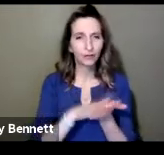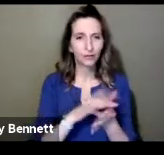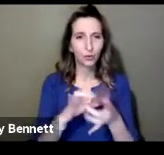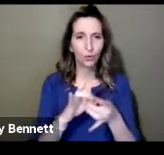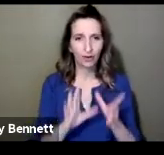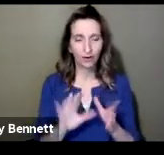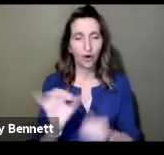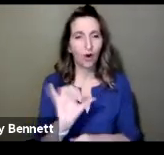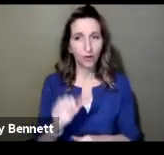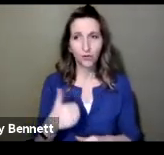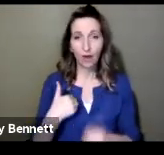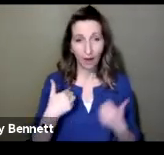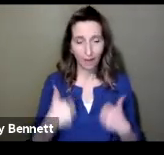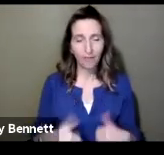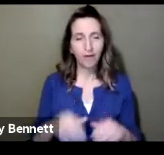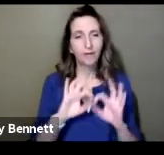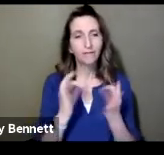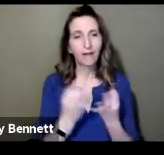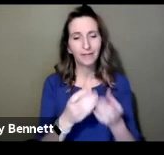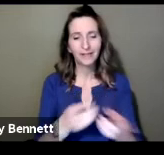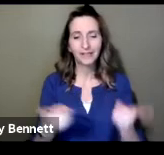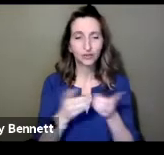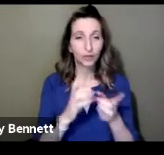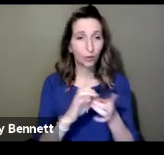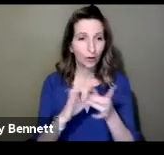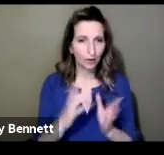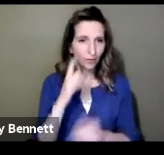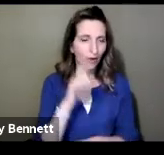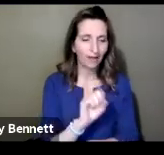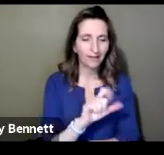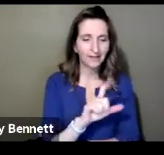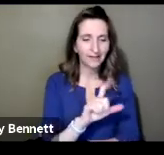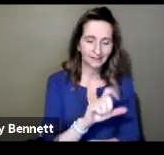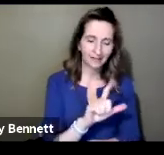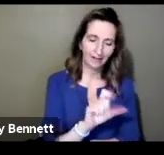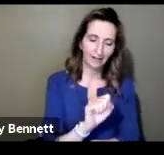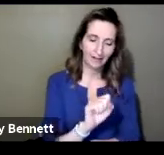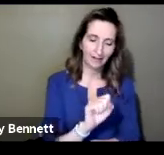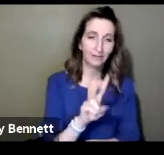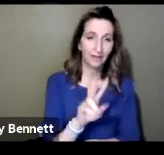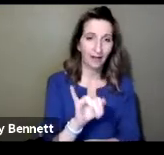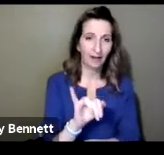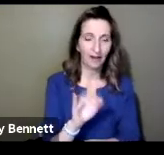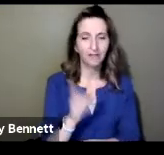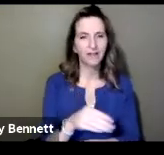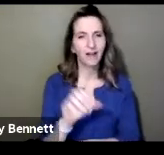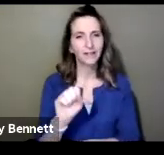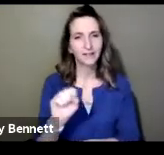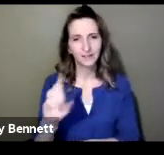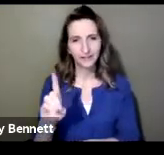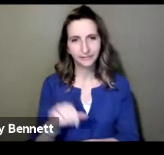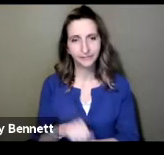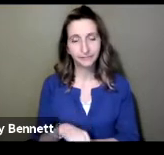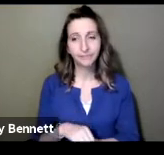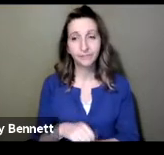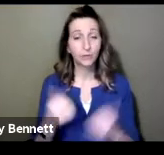as the Family District Coordinator for LSDVI and SSD. Tonight, I will